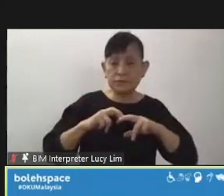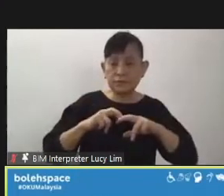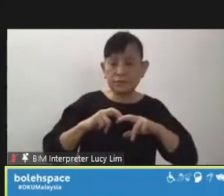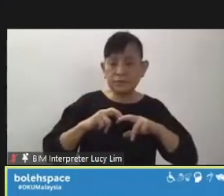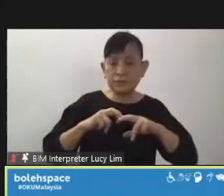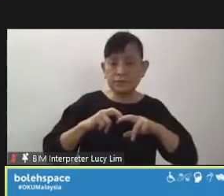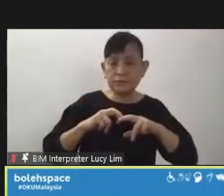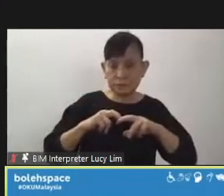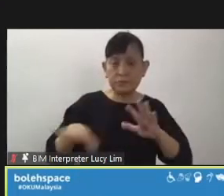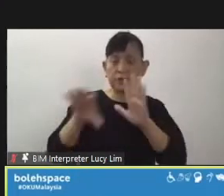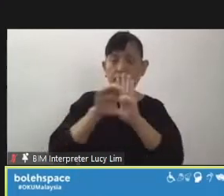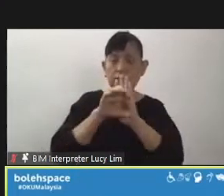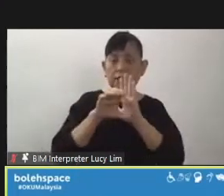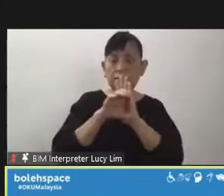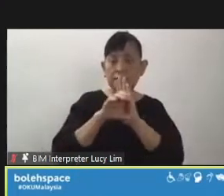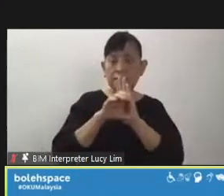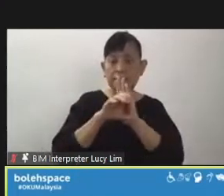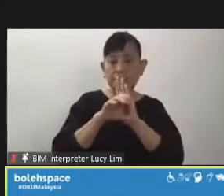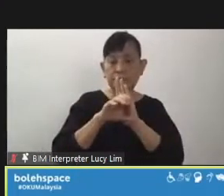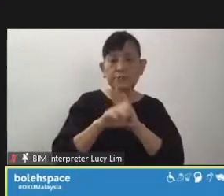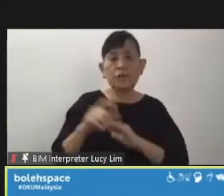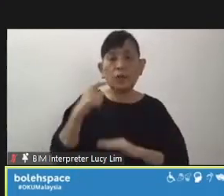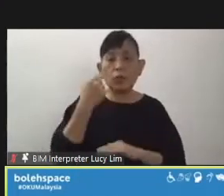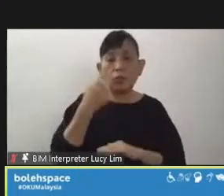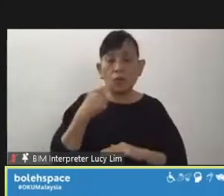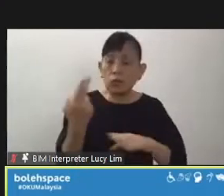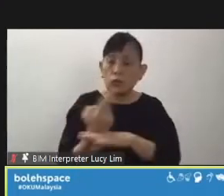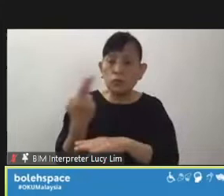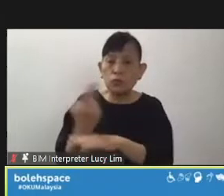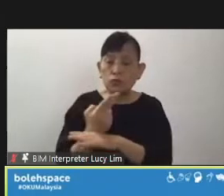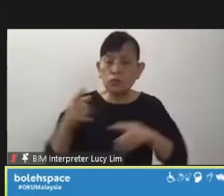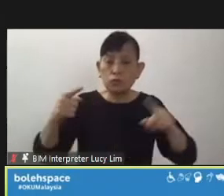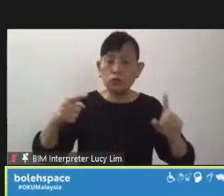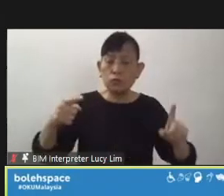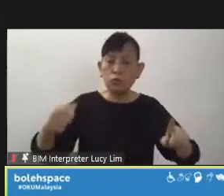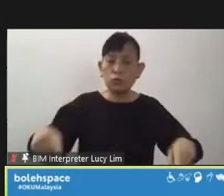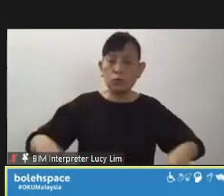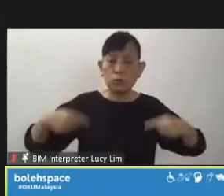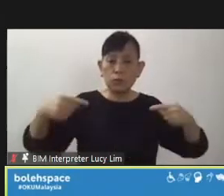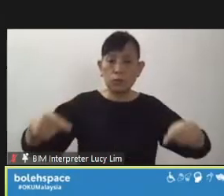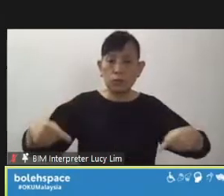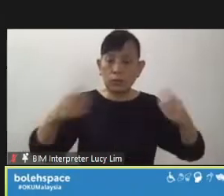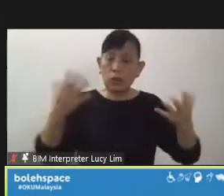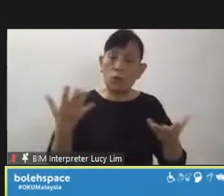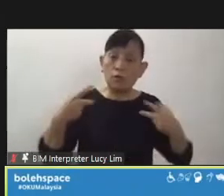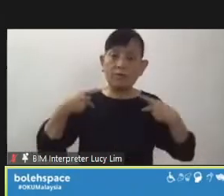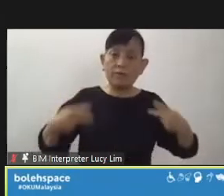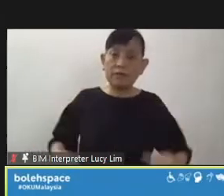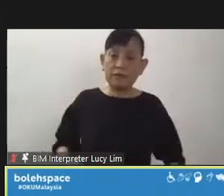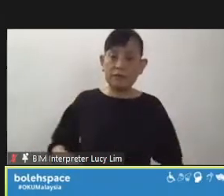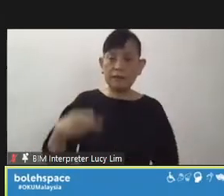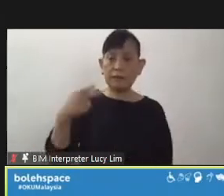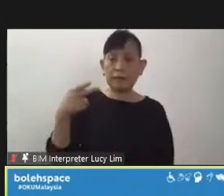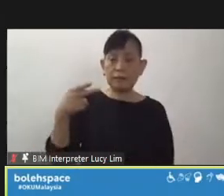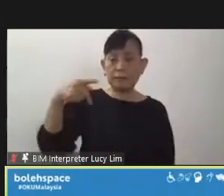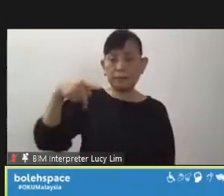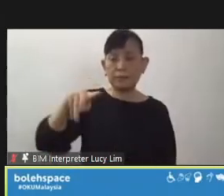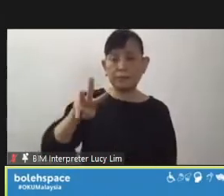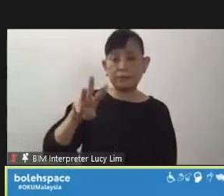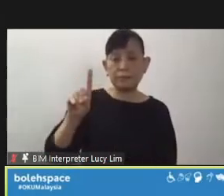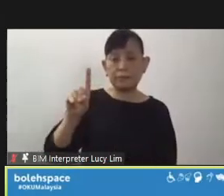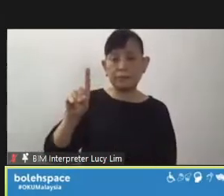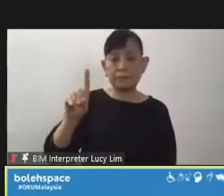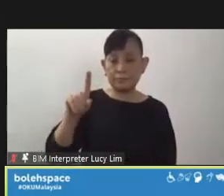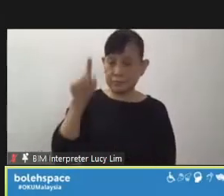for example, people who are using wheelchair, or I can say a physically disabled people using a wheelchair,